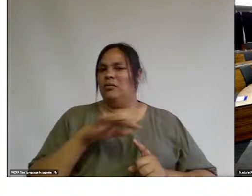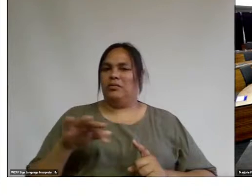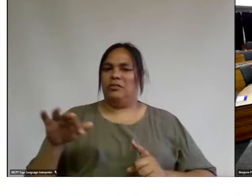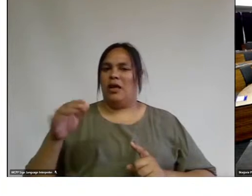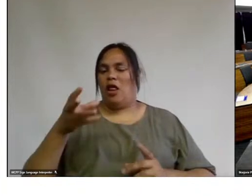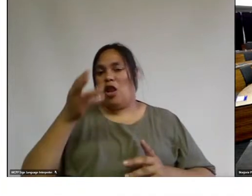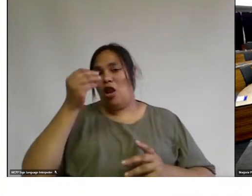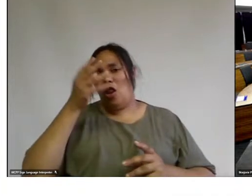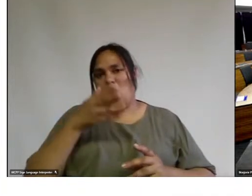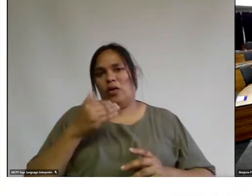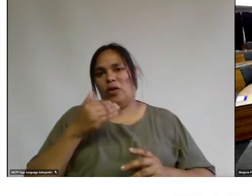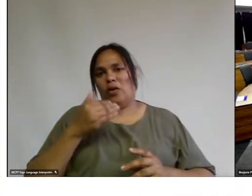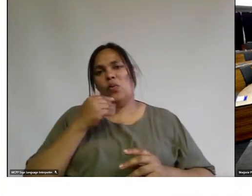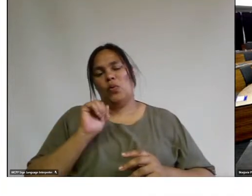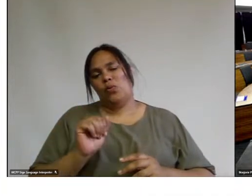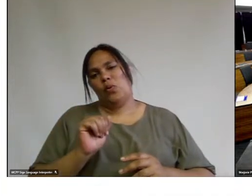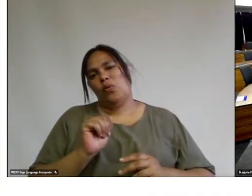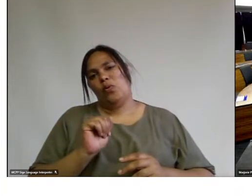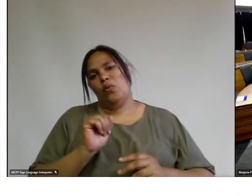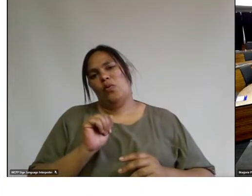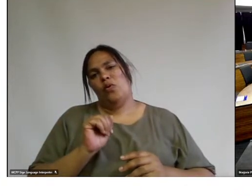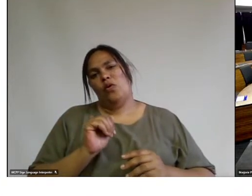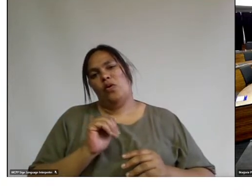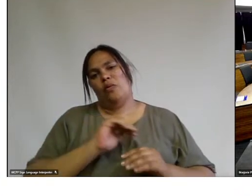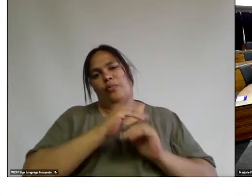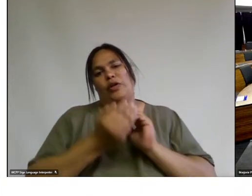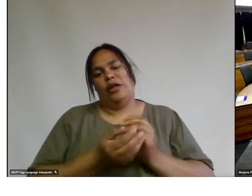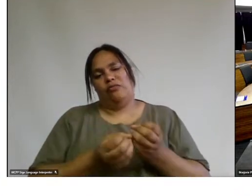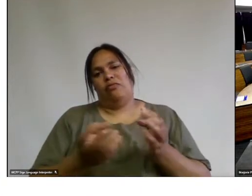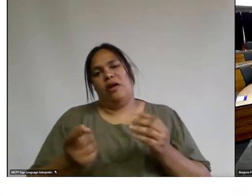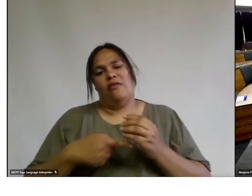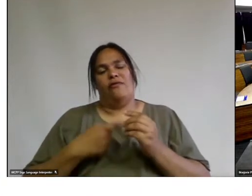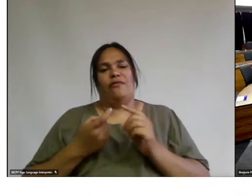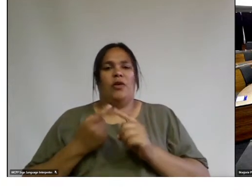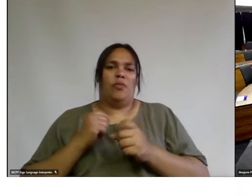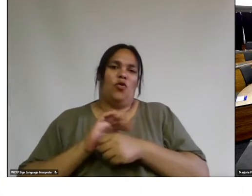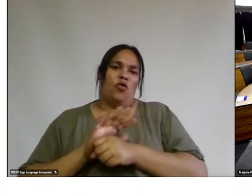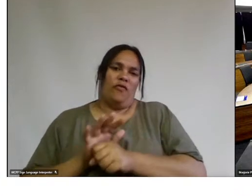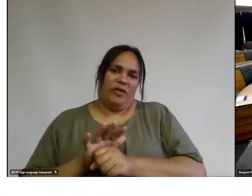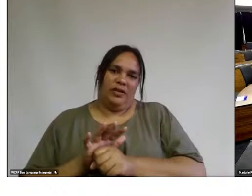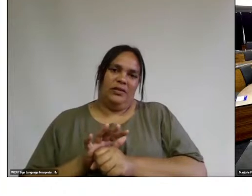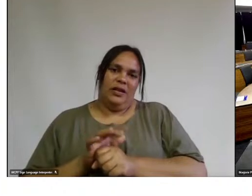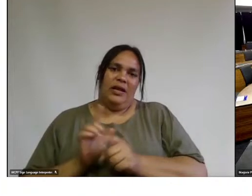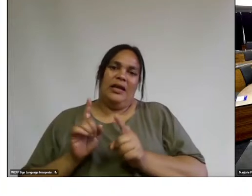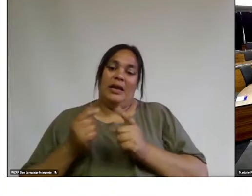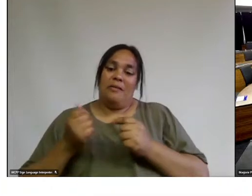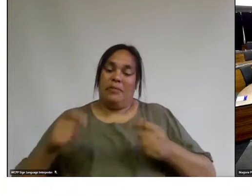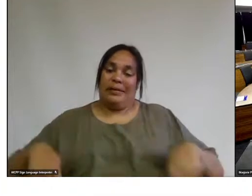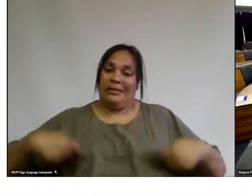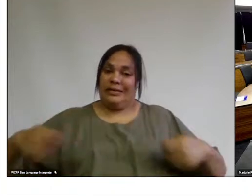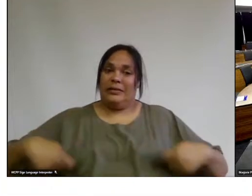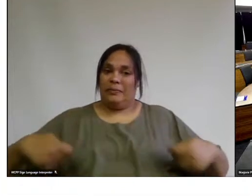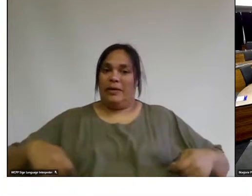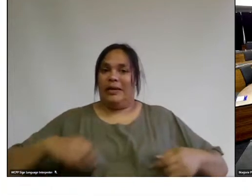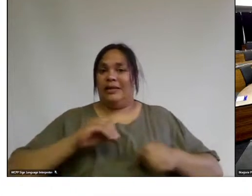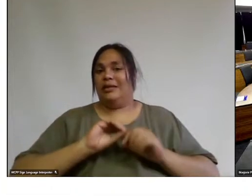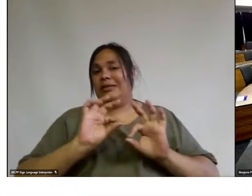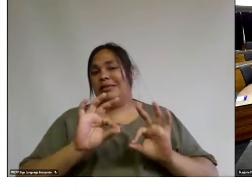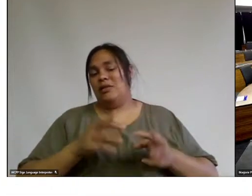learners that they have to deal with in protection from COVID, and spending in that